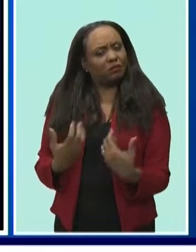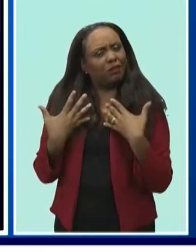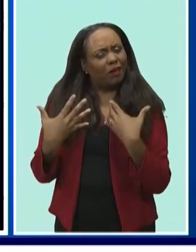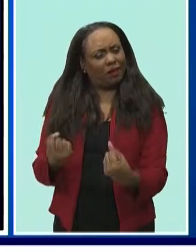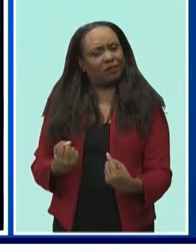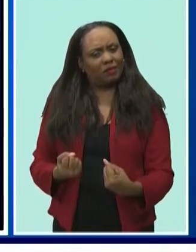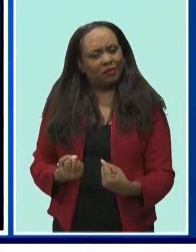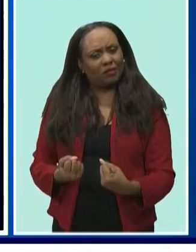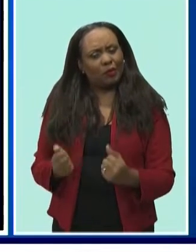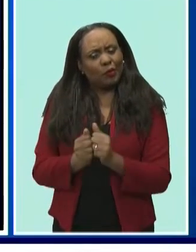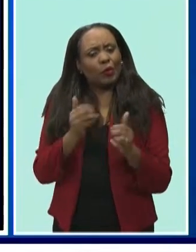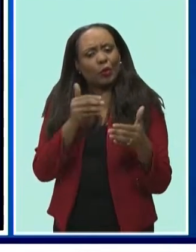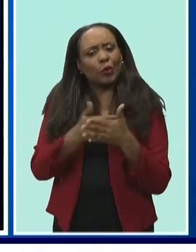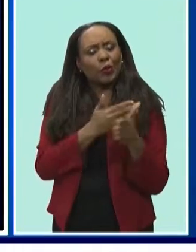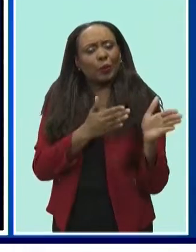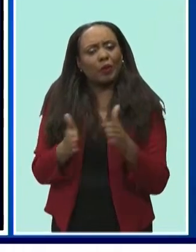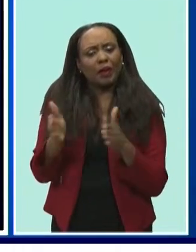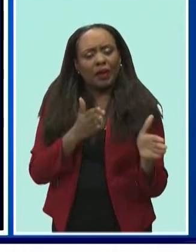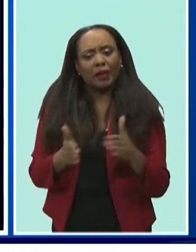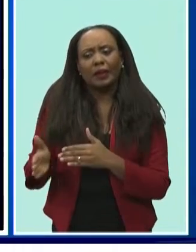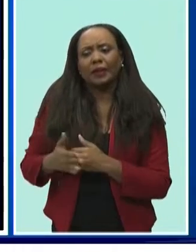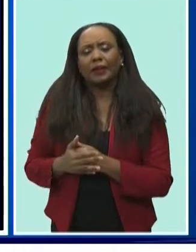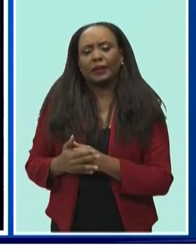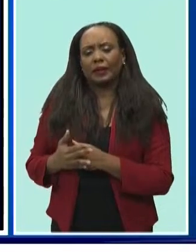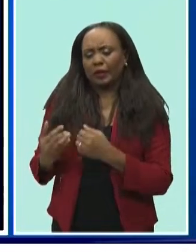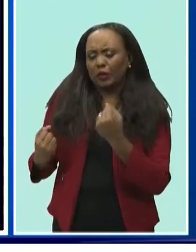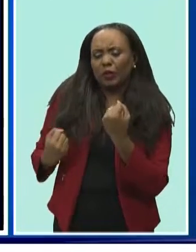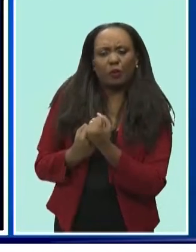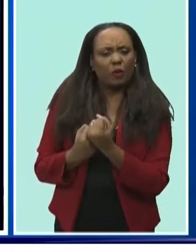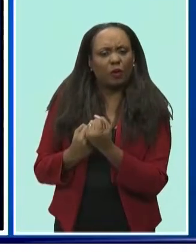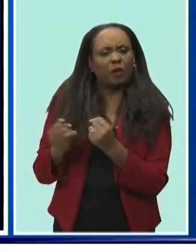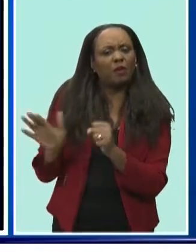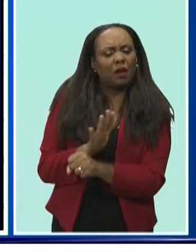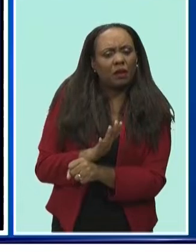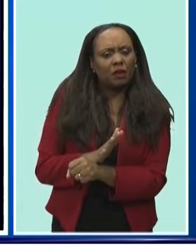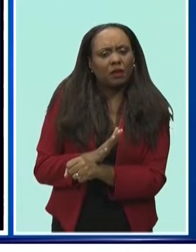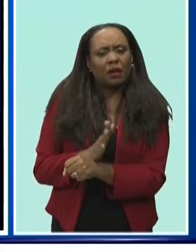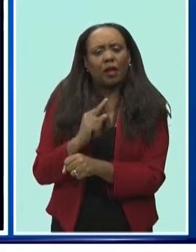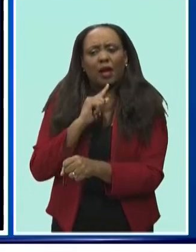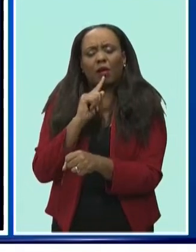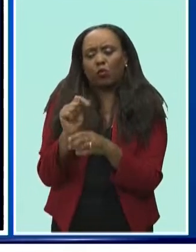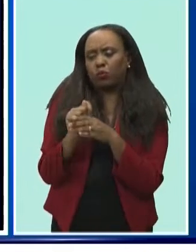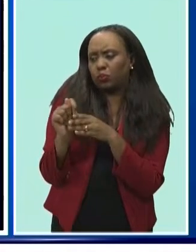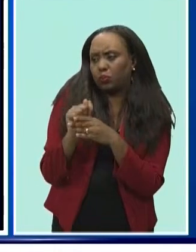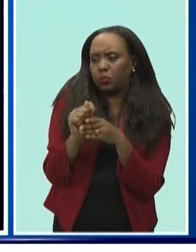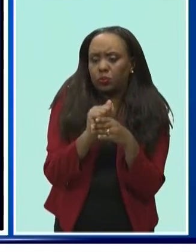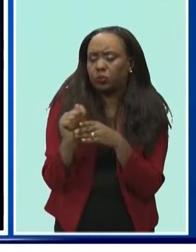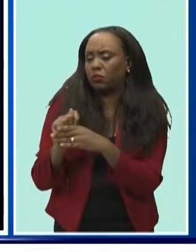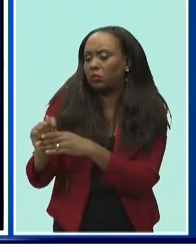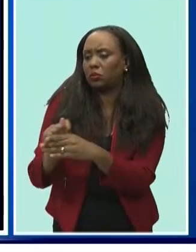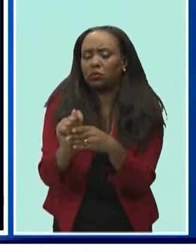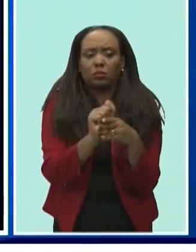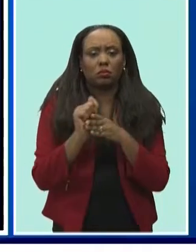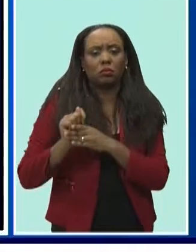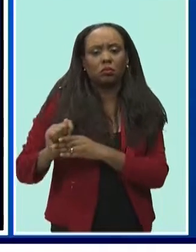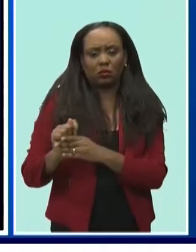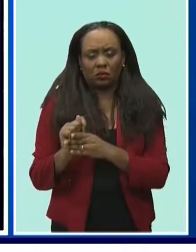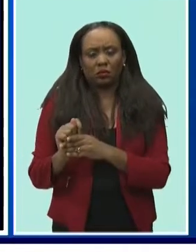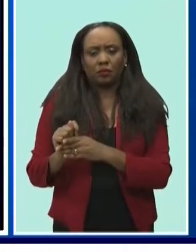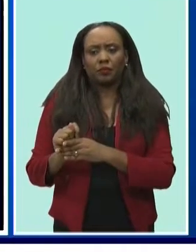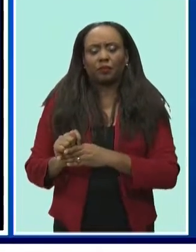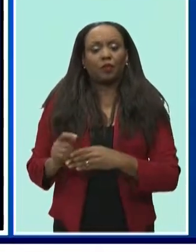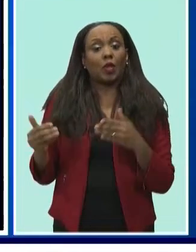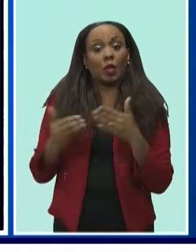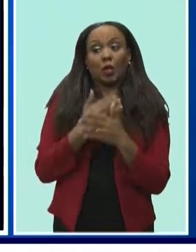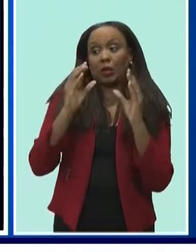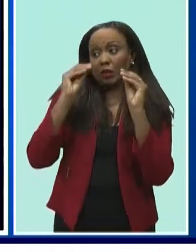strategies in a supportive and enabling environment and hone their craft in the process. As these